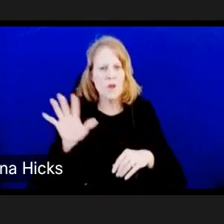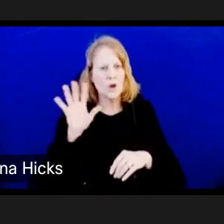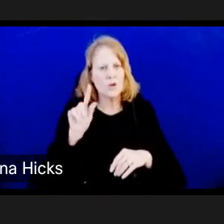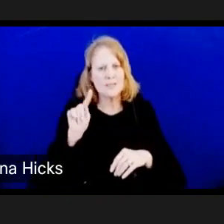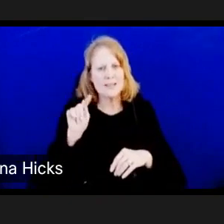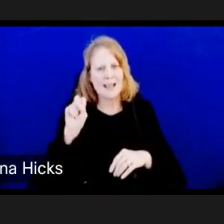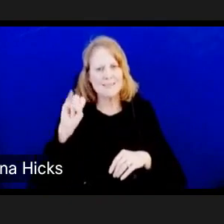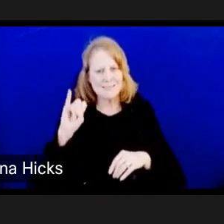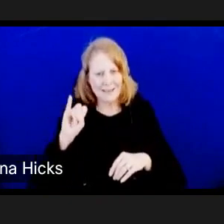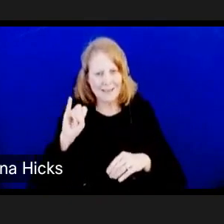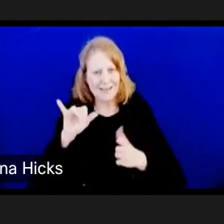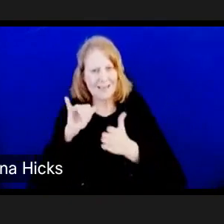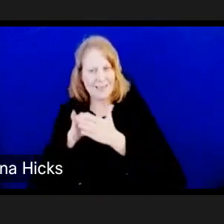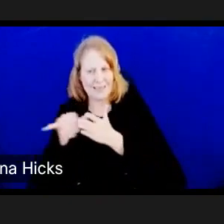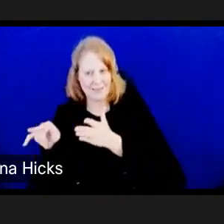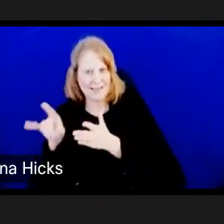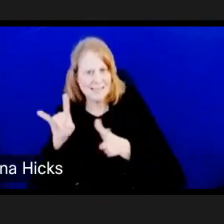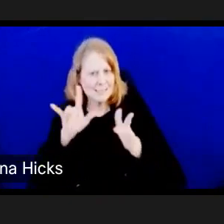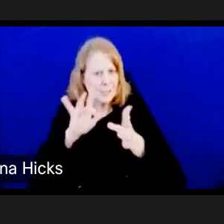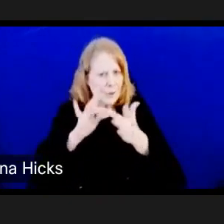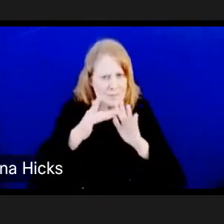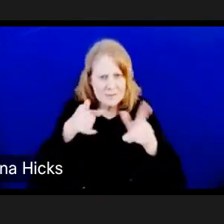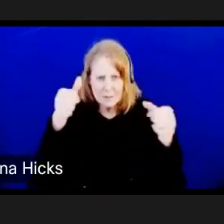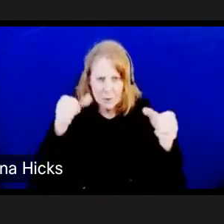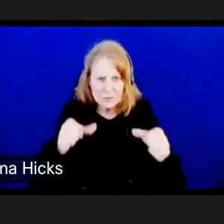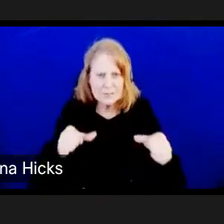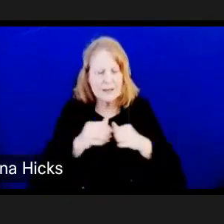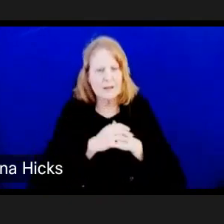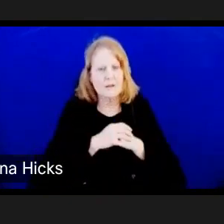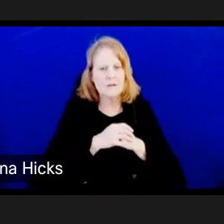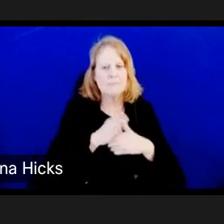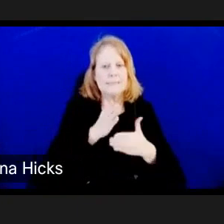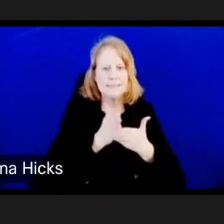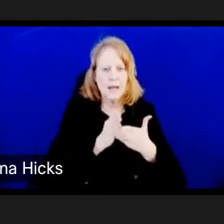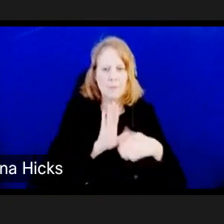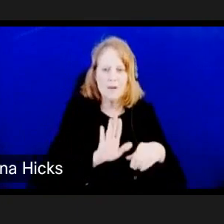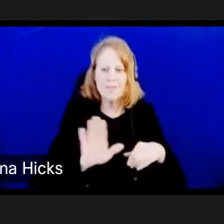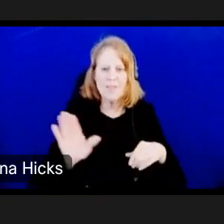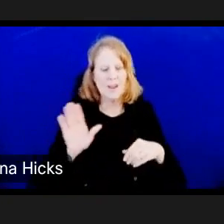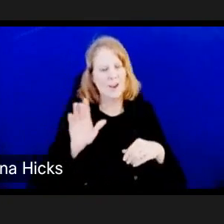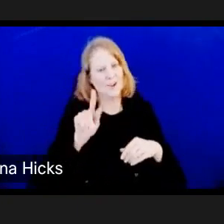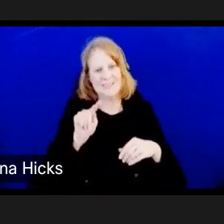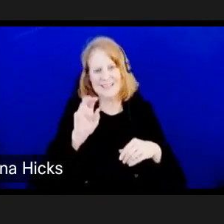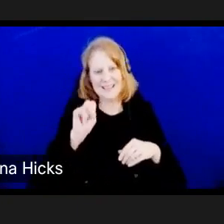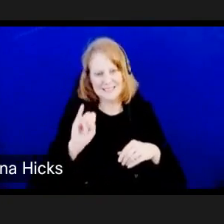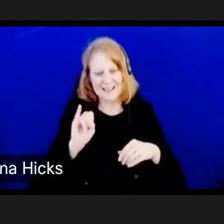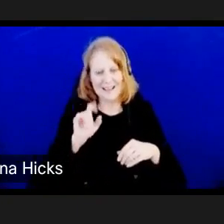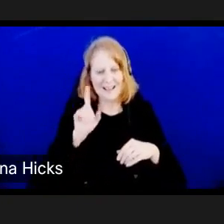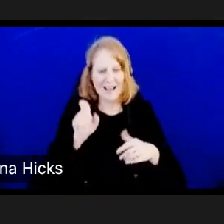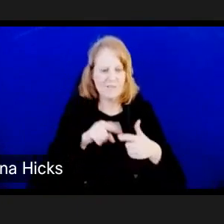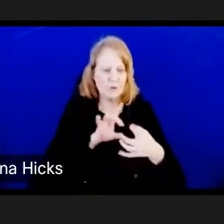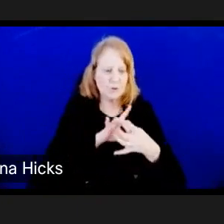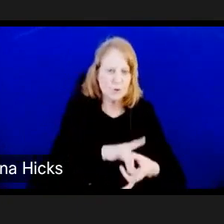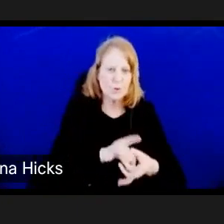they have gone to the website and posted. And some of those TSIs have to do